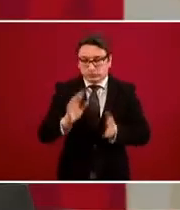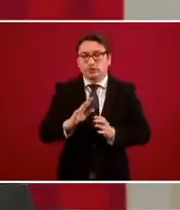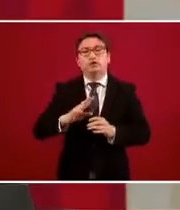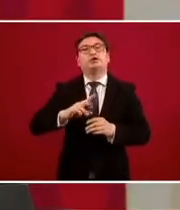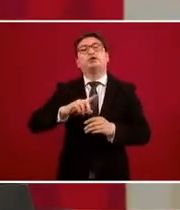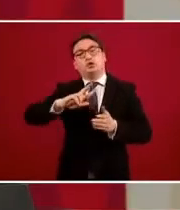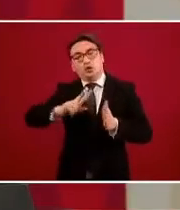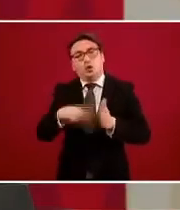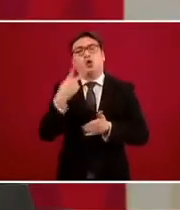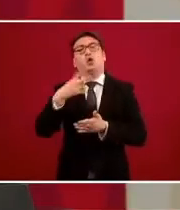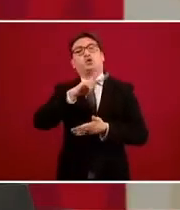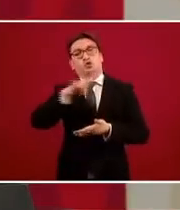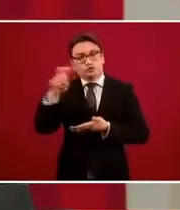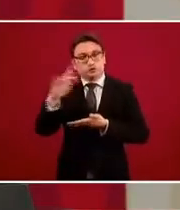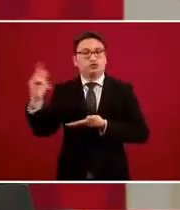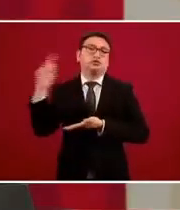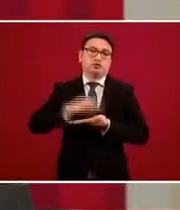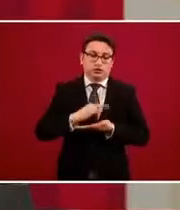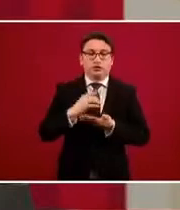an overall